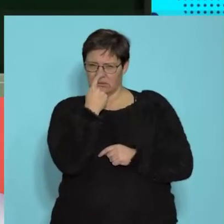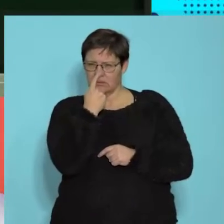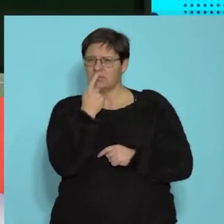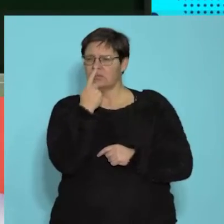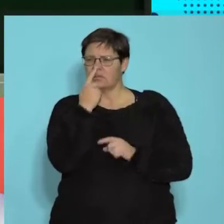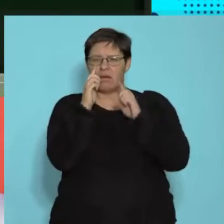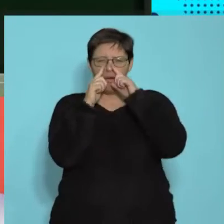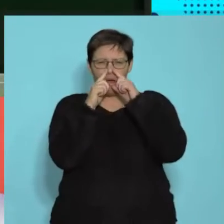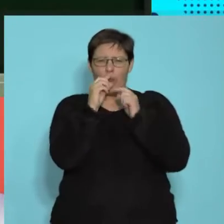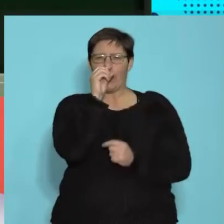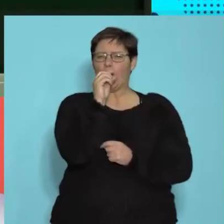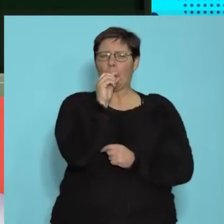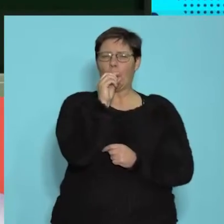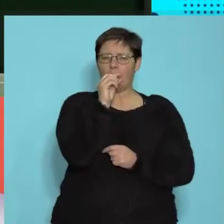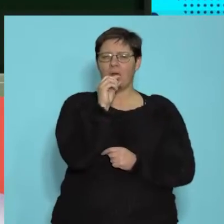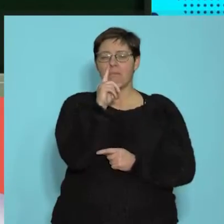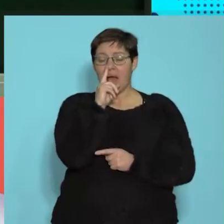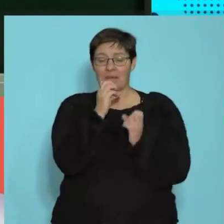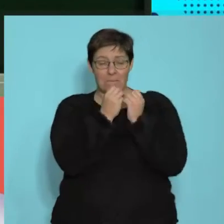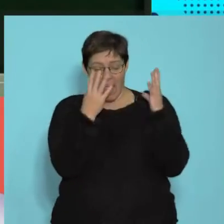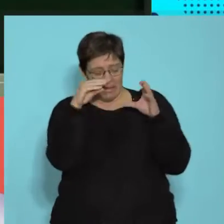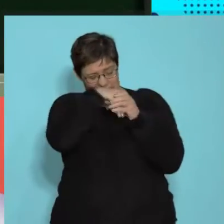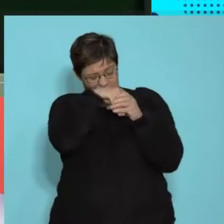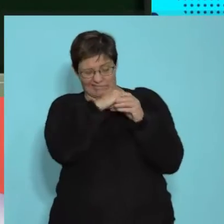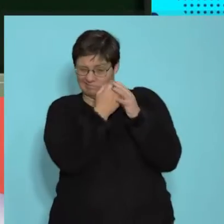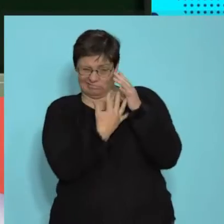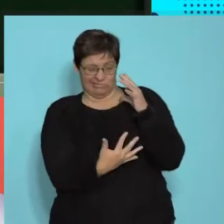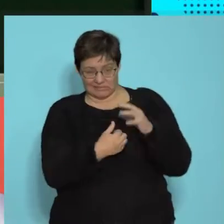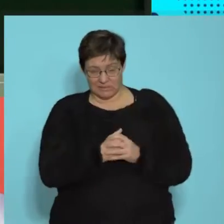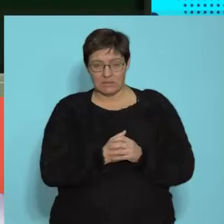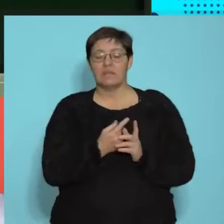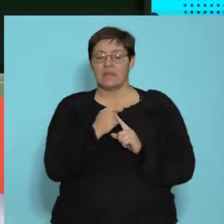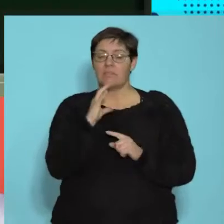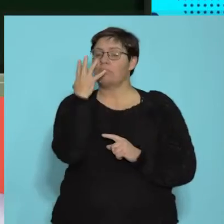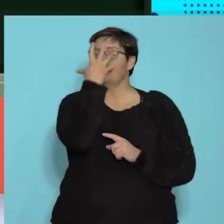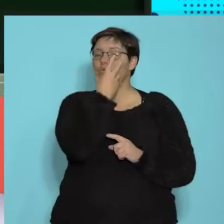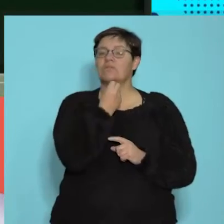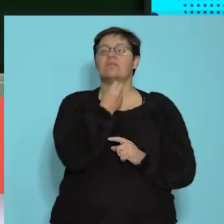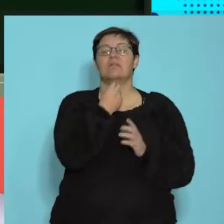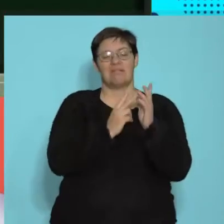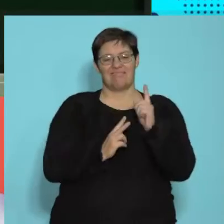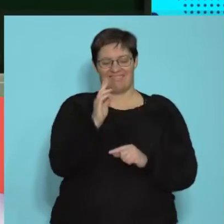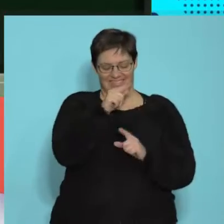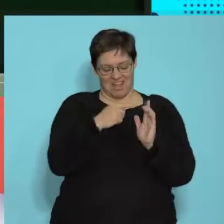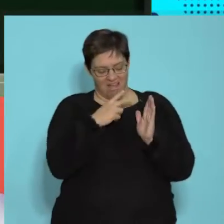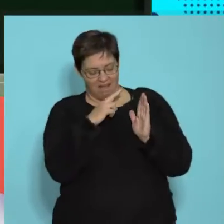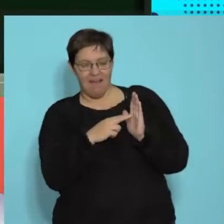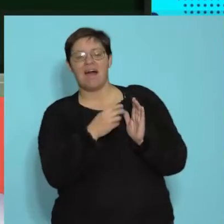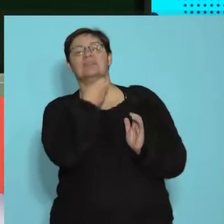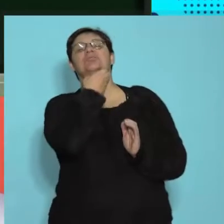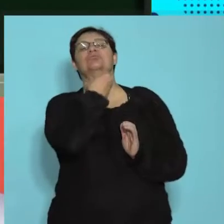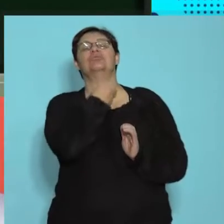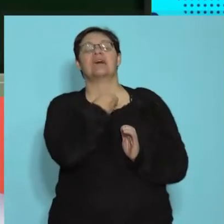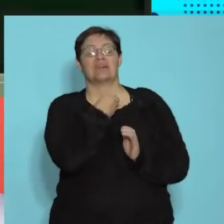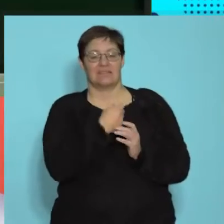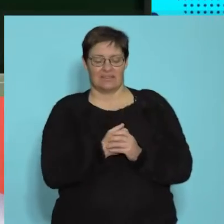idea that the nose is just this little area. There's so much towards it. Then we had that beautiful dissection when we